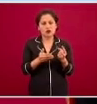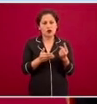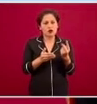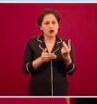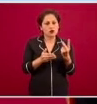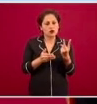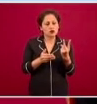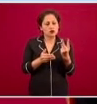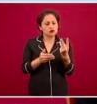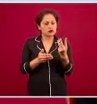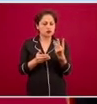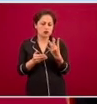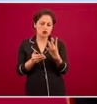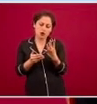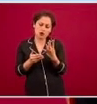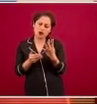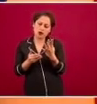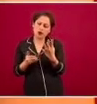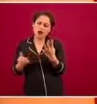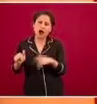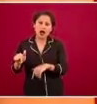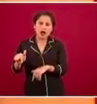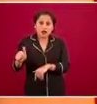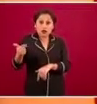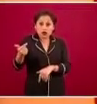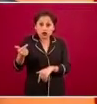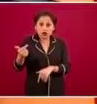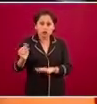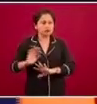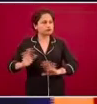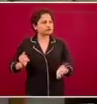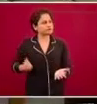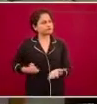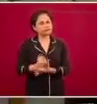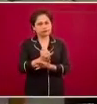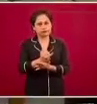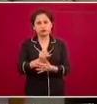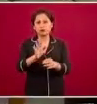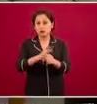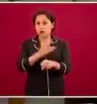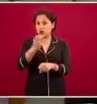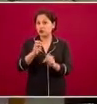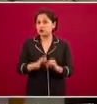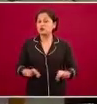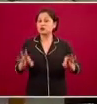wasn't. It was very important, because we jumped from 3